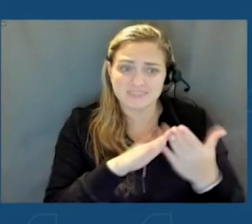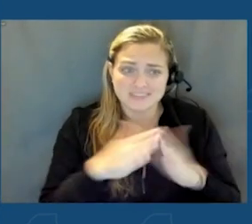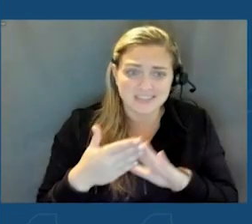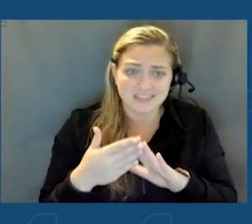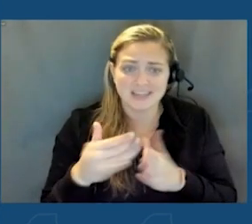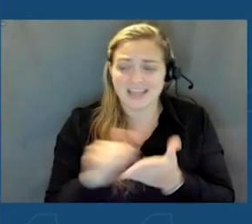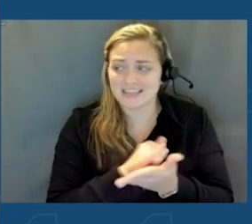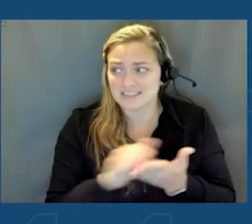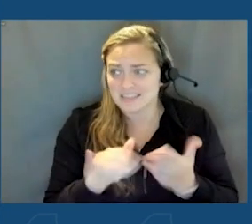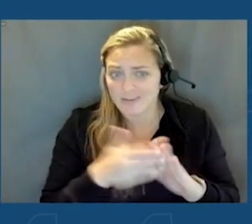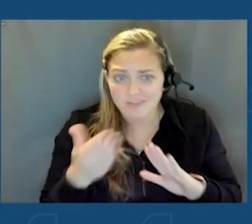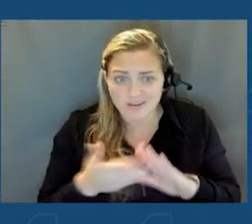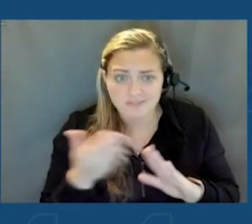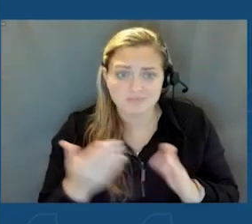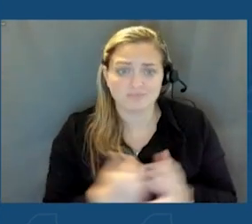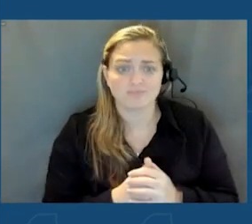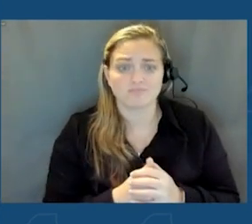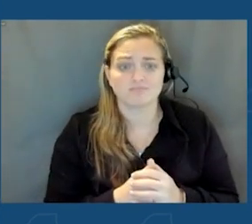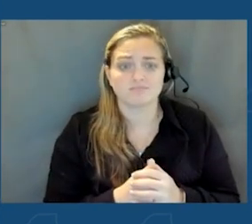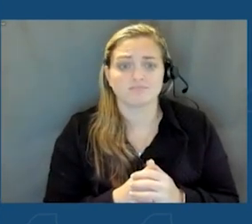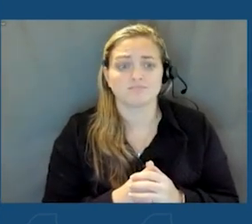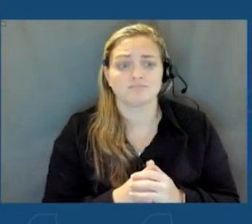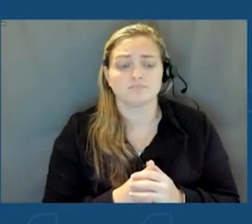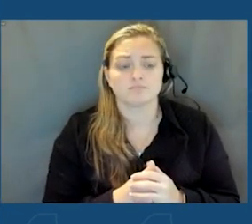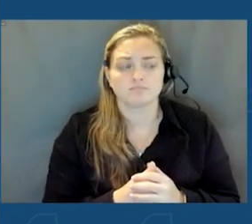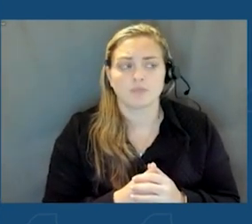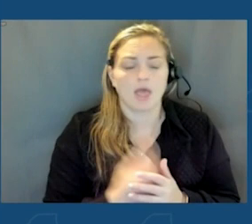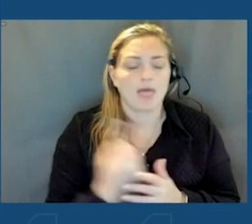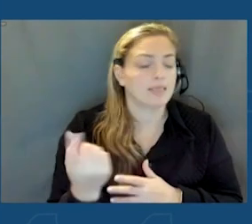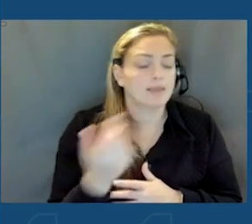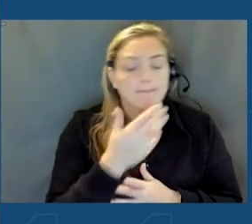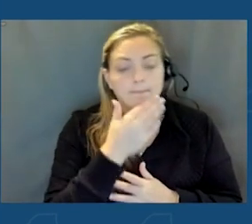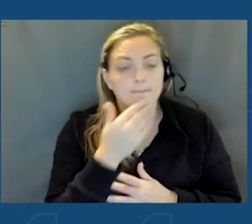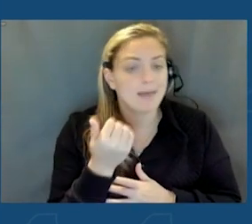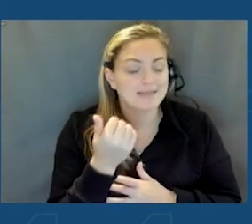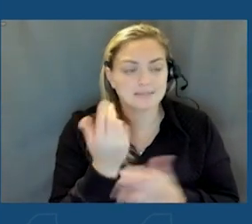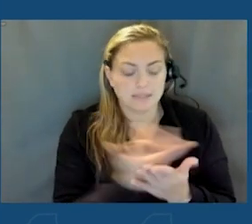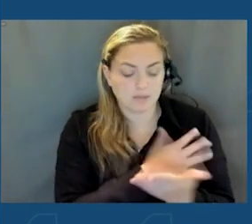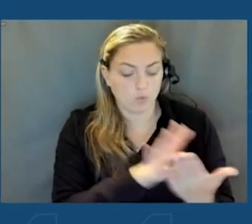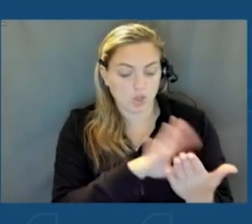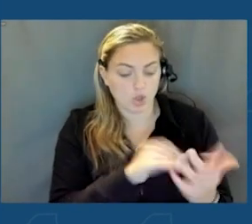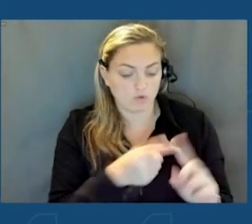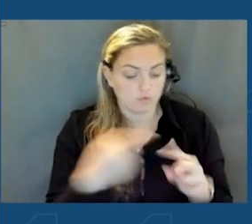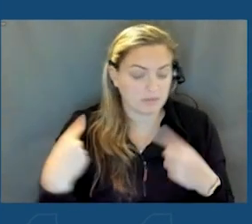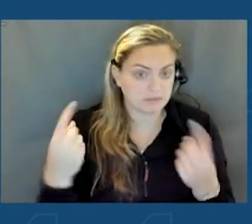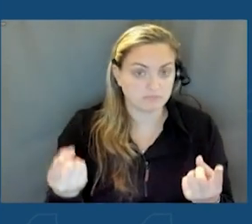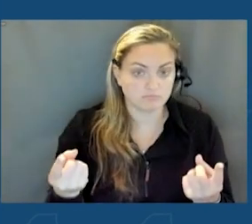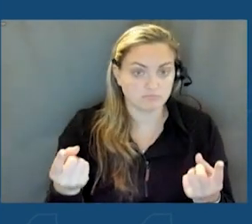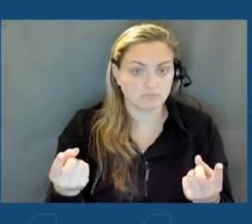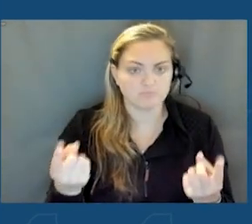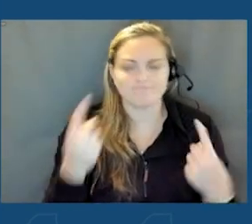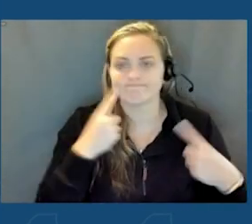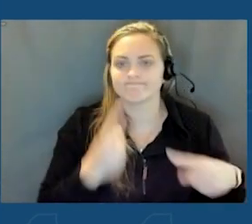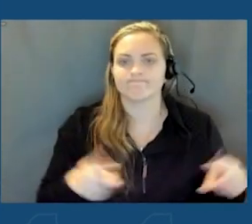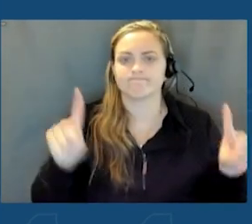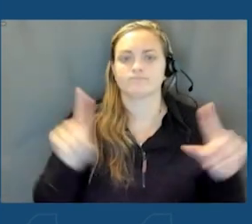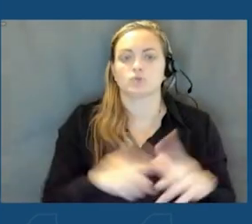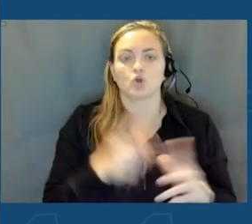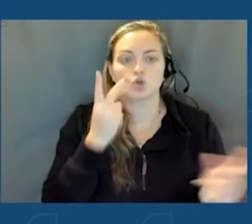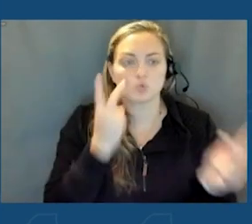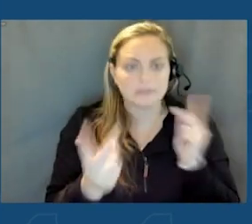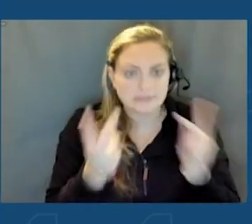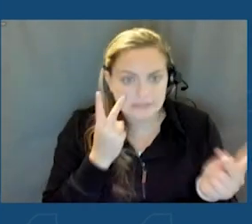run. And what I think is one of the best takeaways of the pandemic, if there is one, is that we finally started seeing